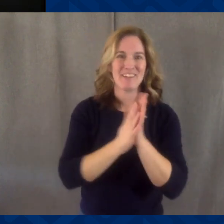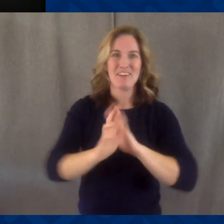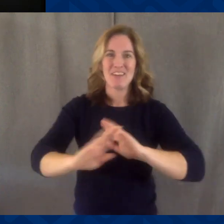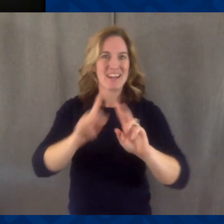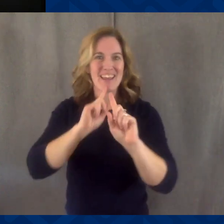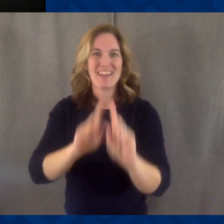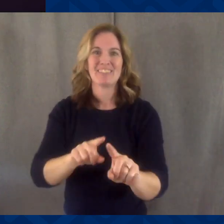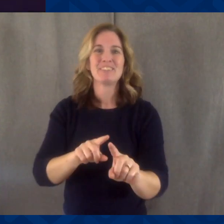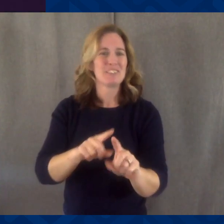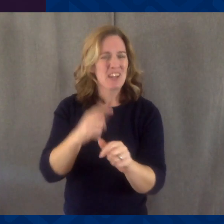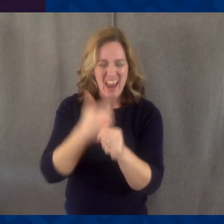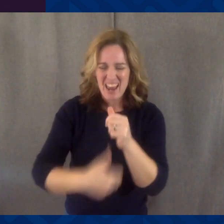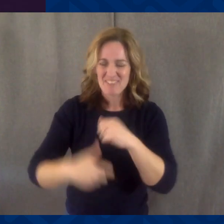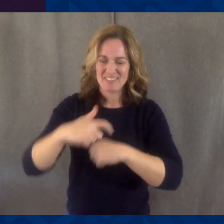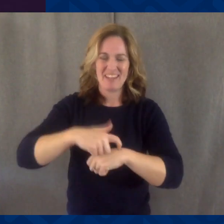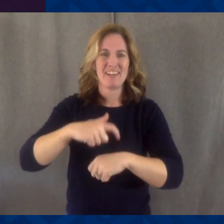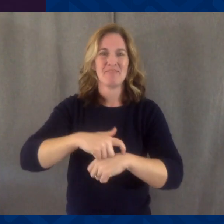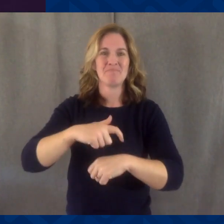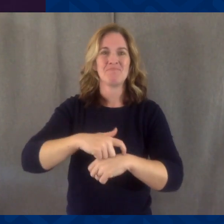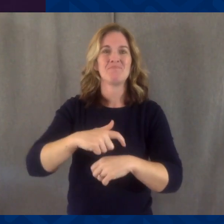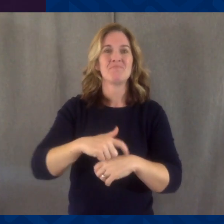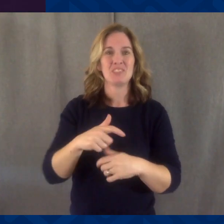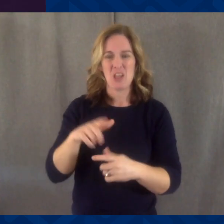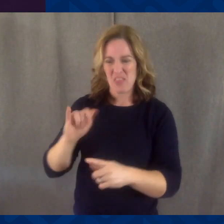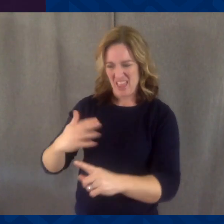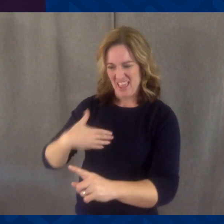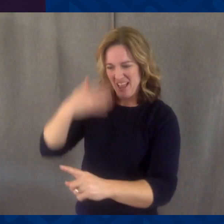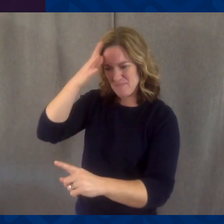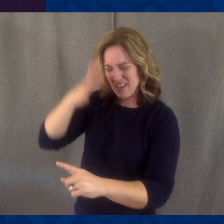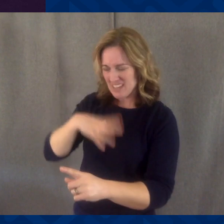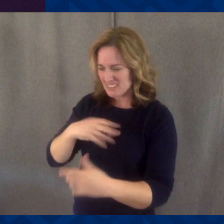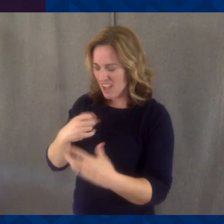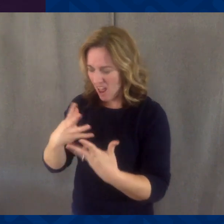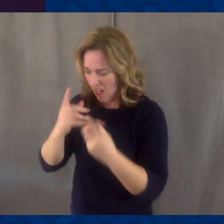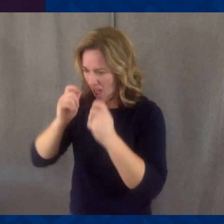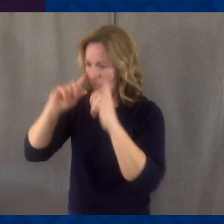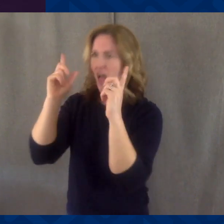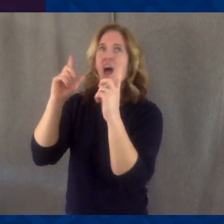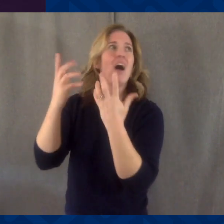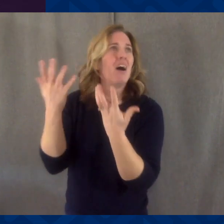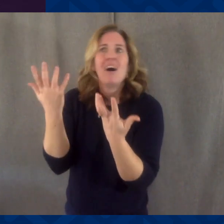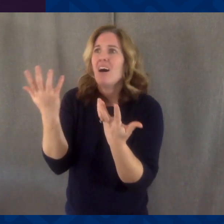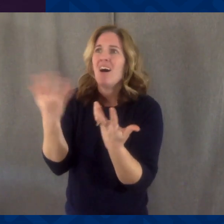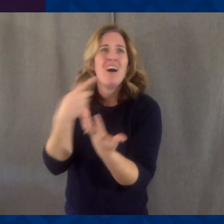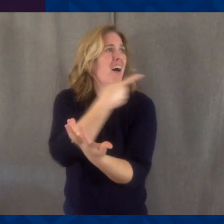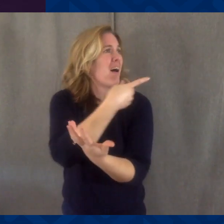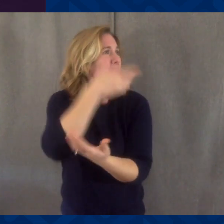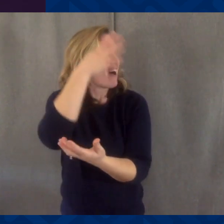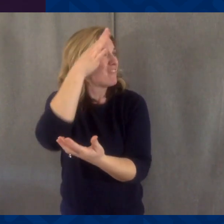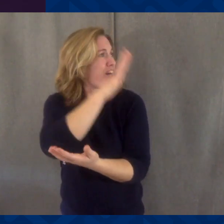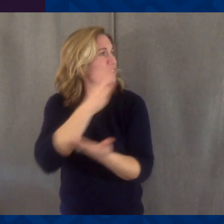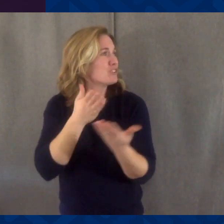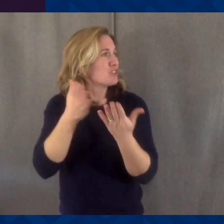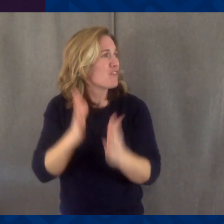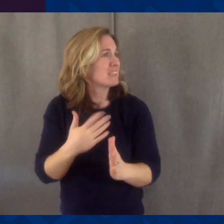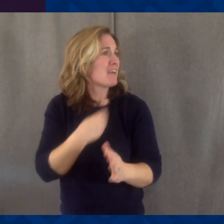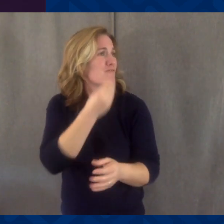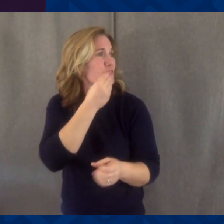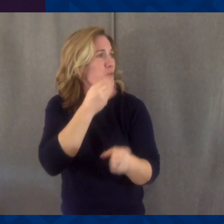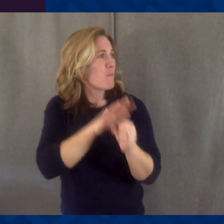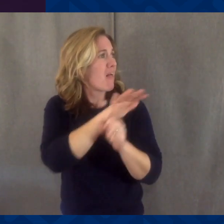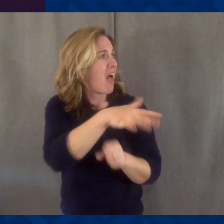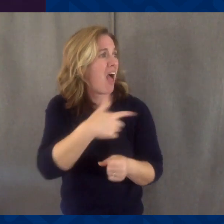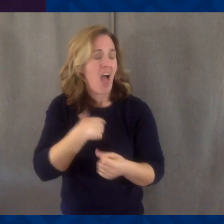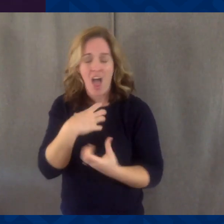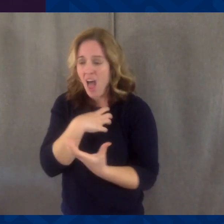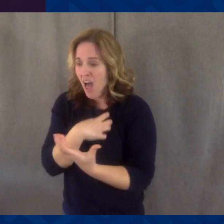he was in a bad place. He says, how many of my father's hired servants have food to spare? And here I am starving to death. Verse 18, he says, I will set out and go